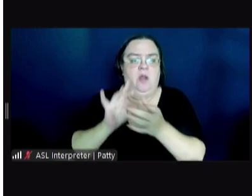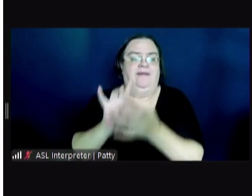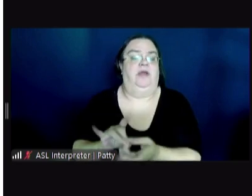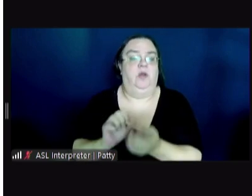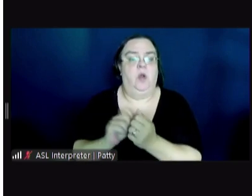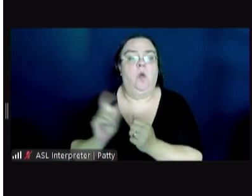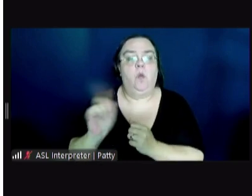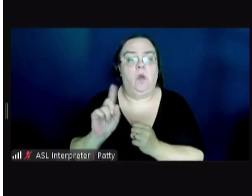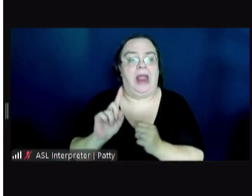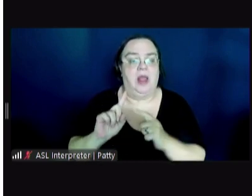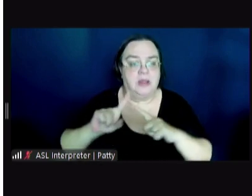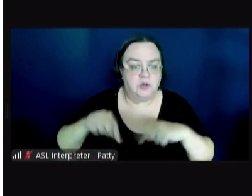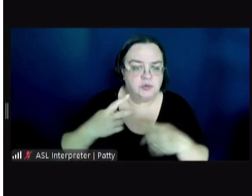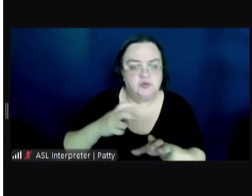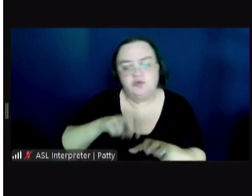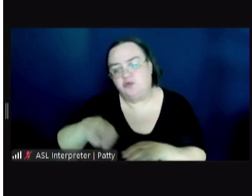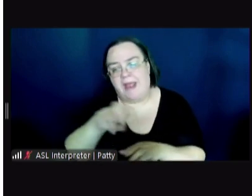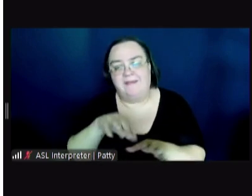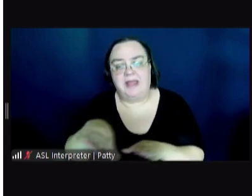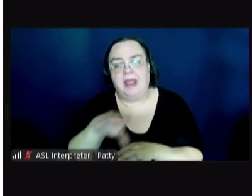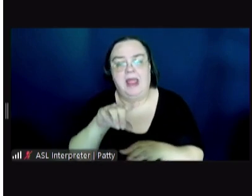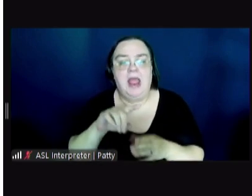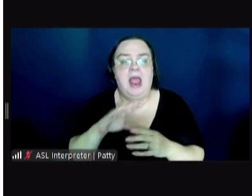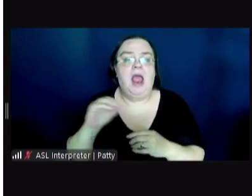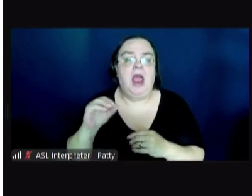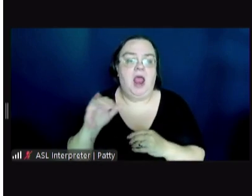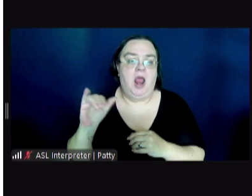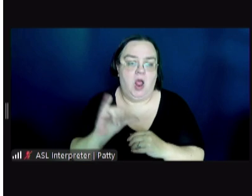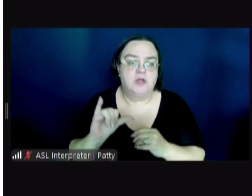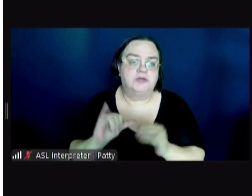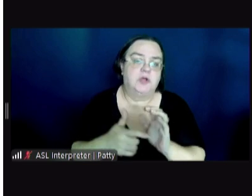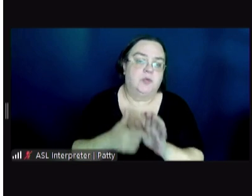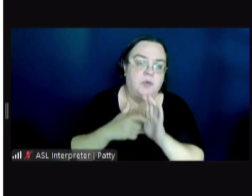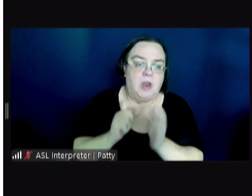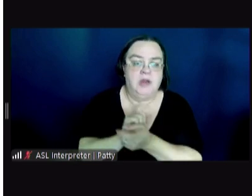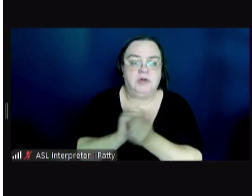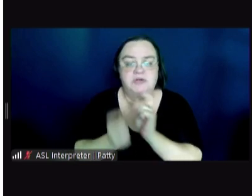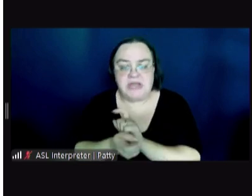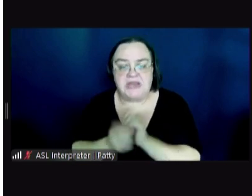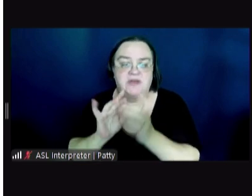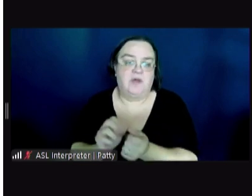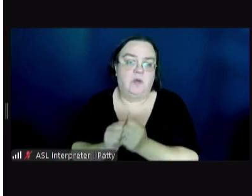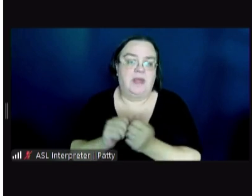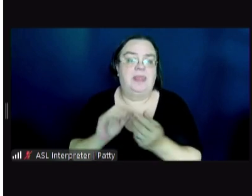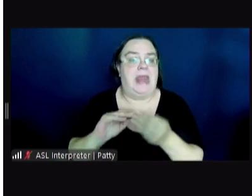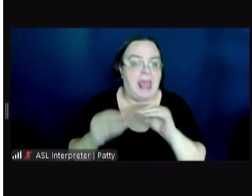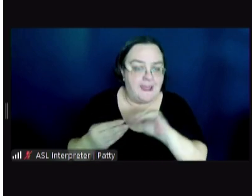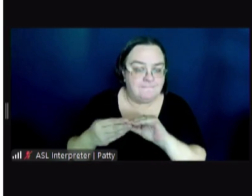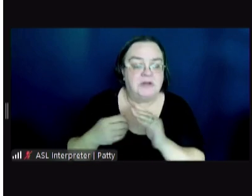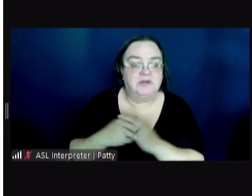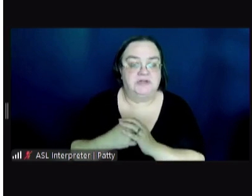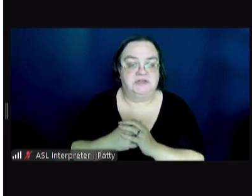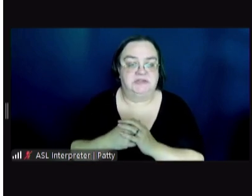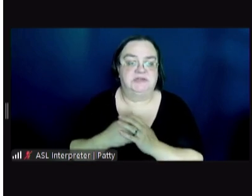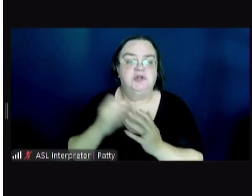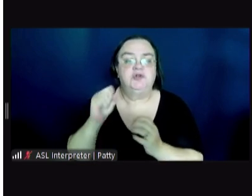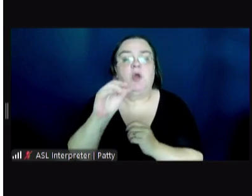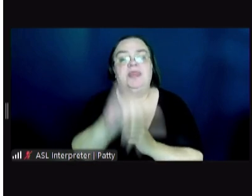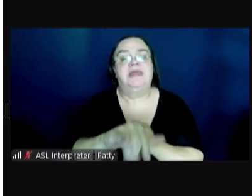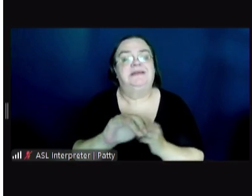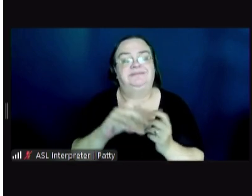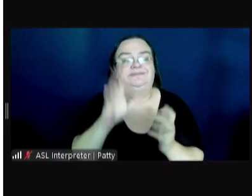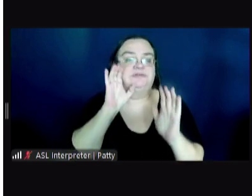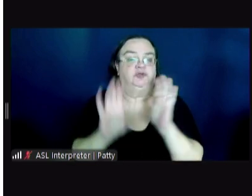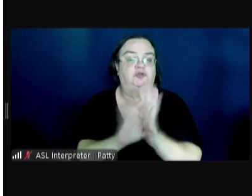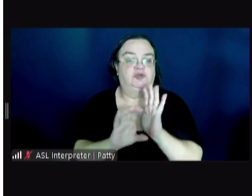travel, and then also, but all of them are changing in terms of the route numbers. So this chart gives you some indication of what the